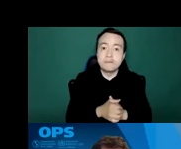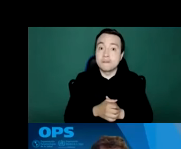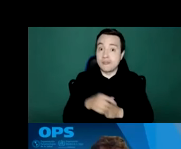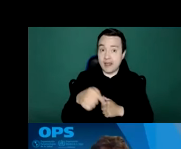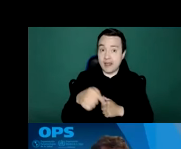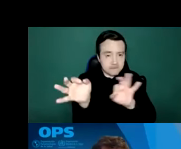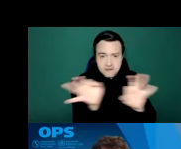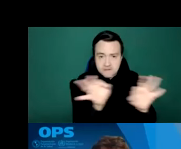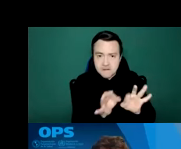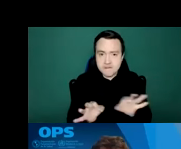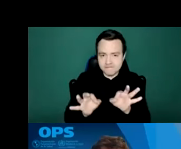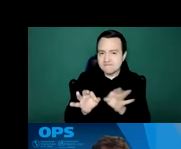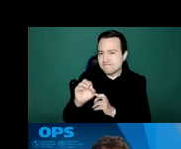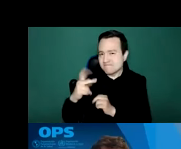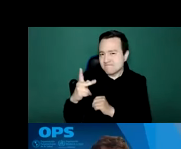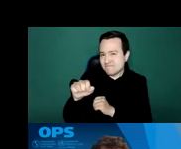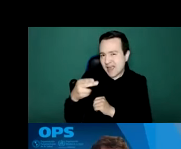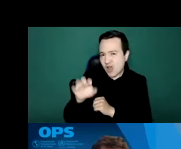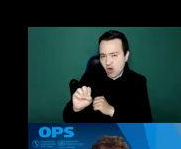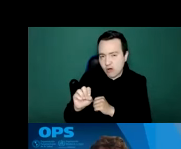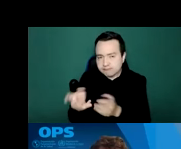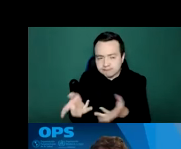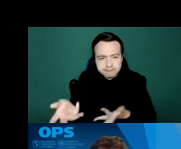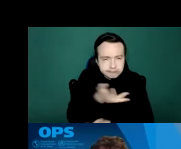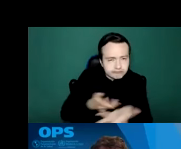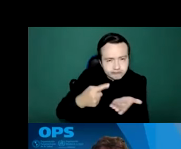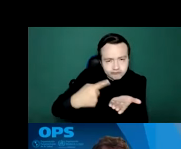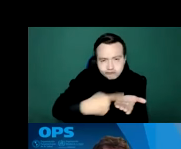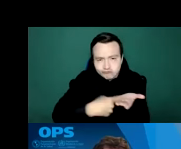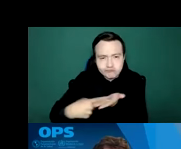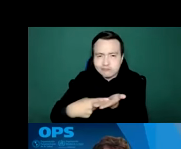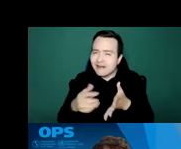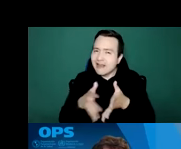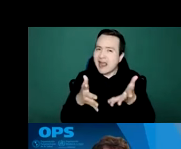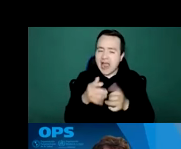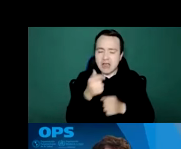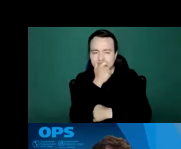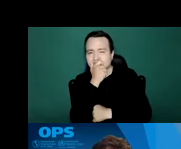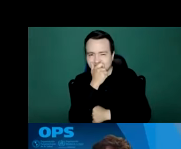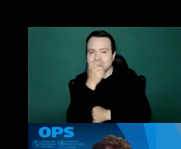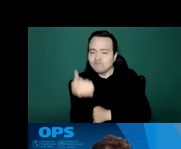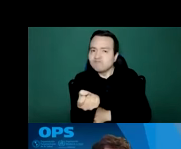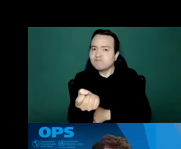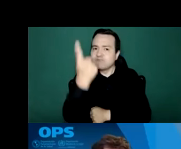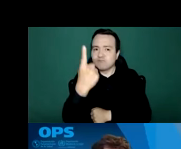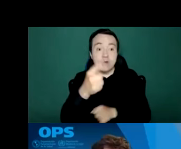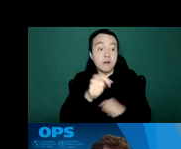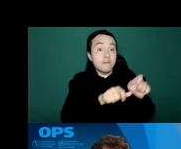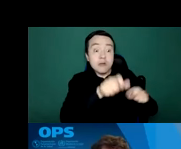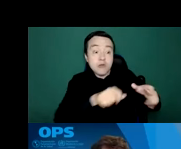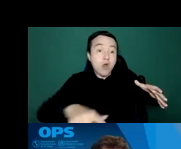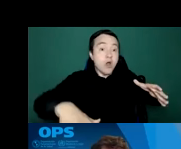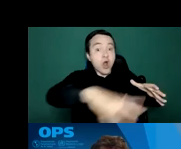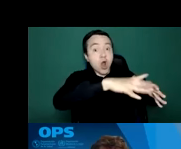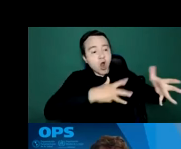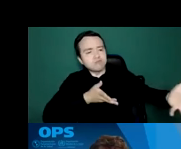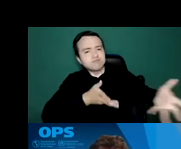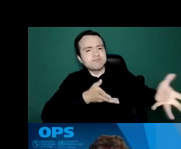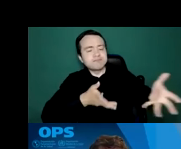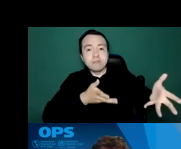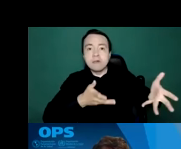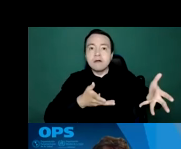to re-examine and expand our vision of public health to really based on